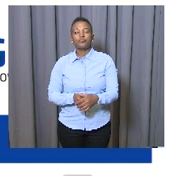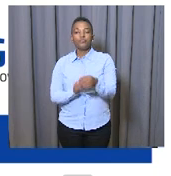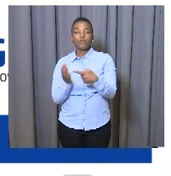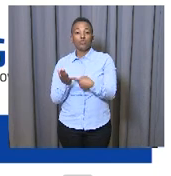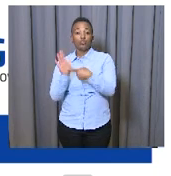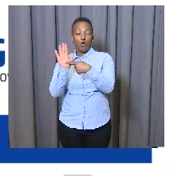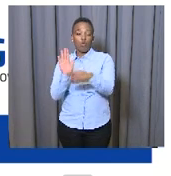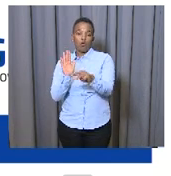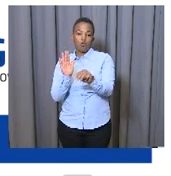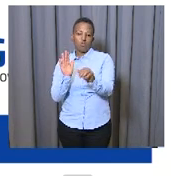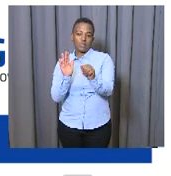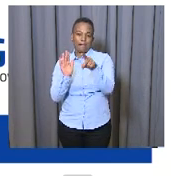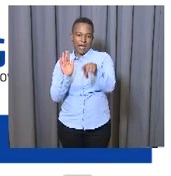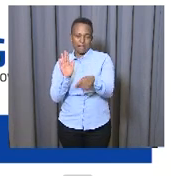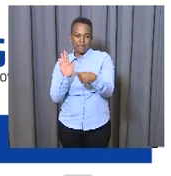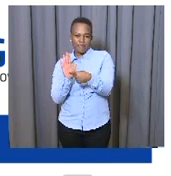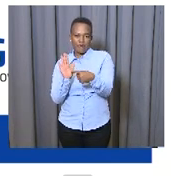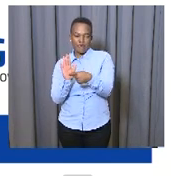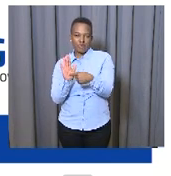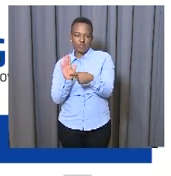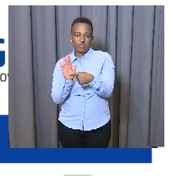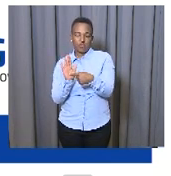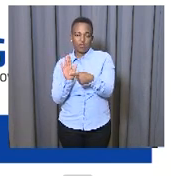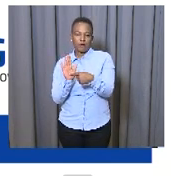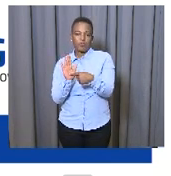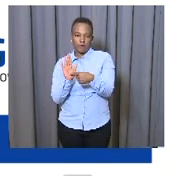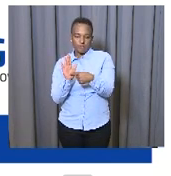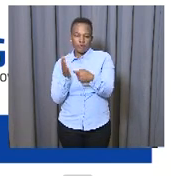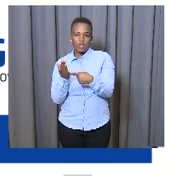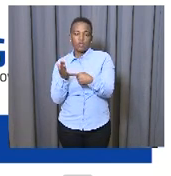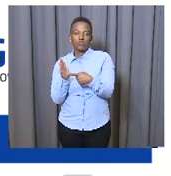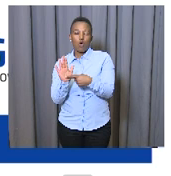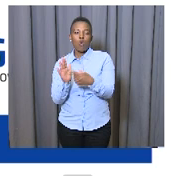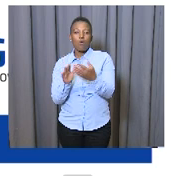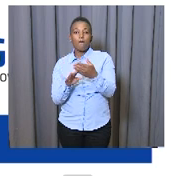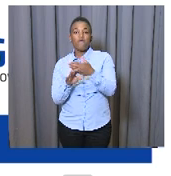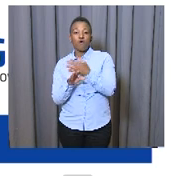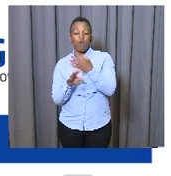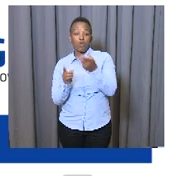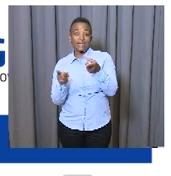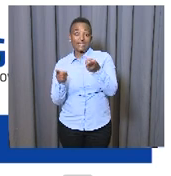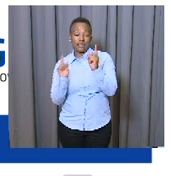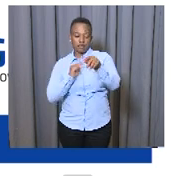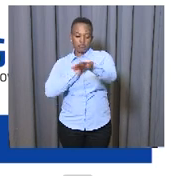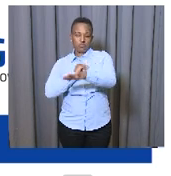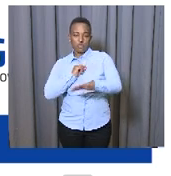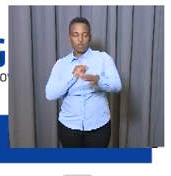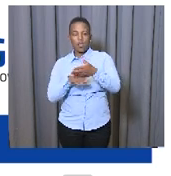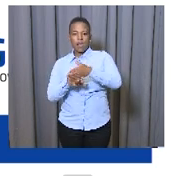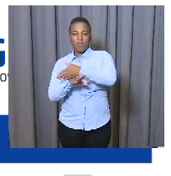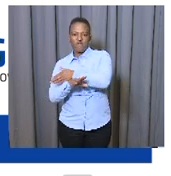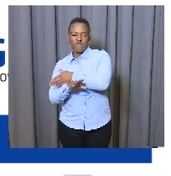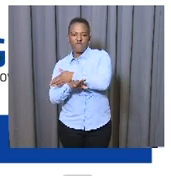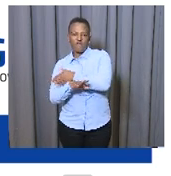is to see that there are also clear signs of emerging hotspots. So there's the hotspots we have always had